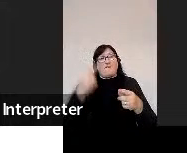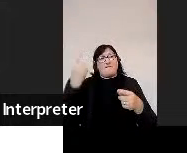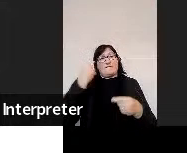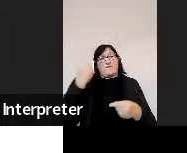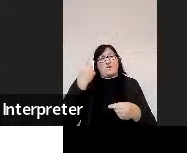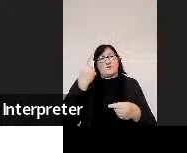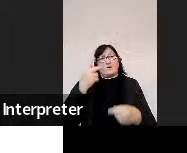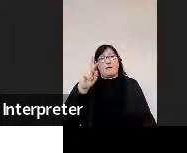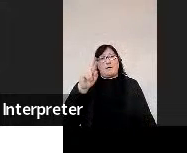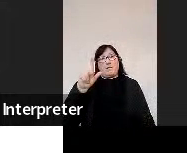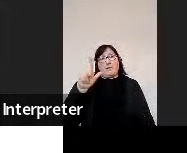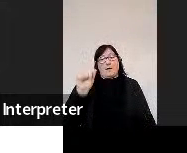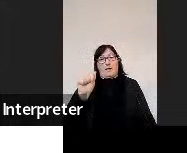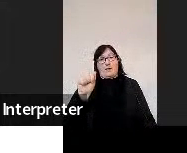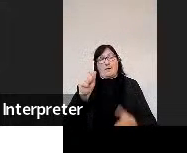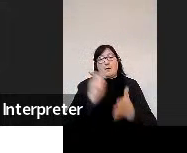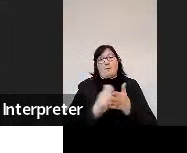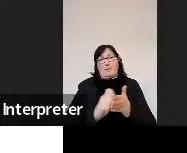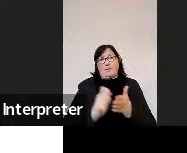application.